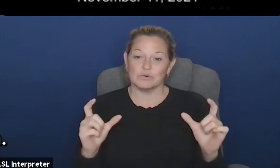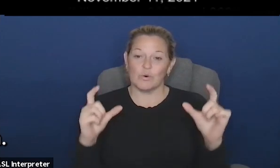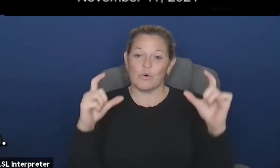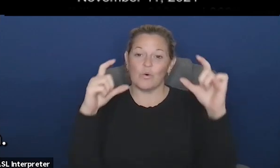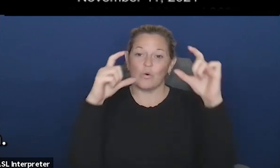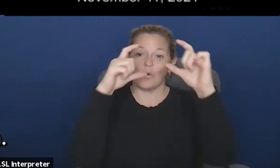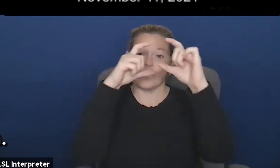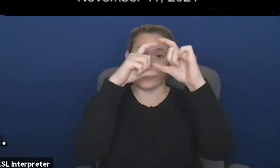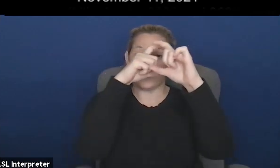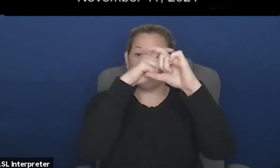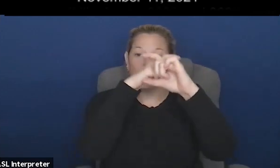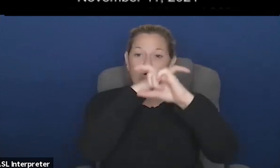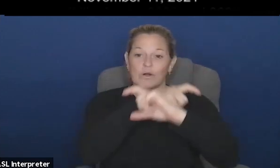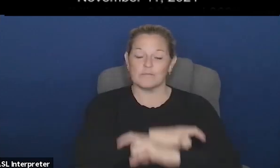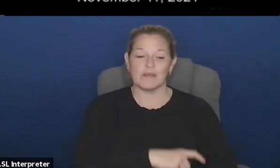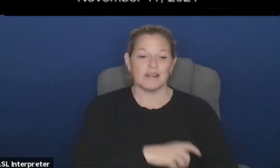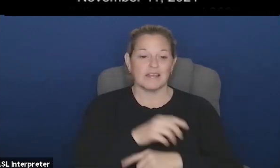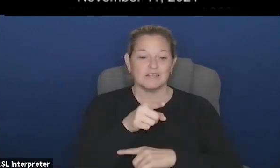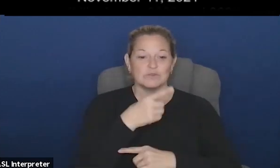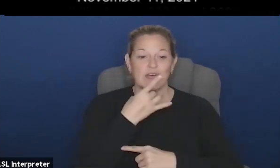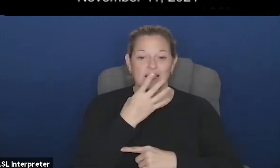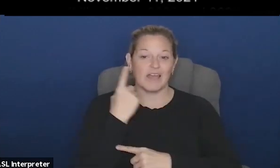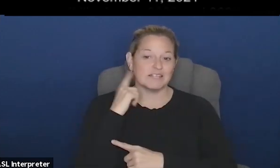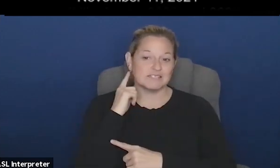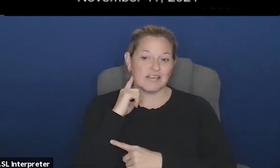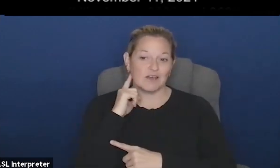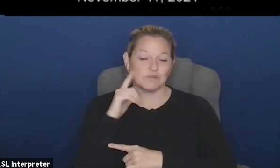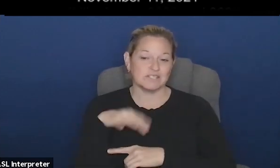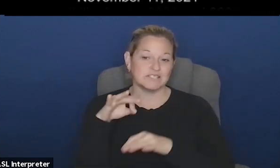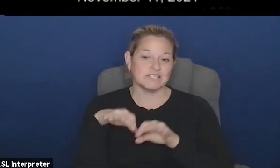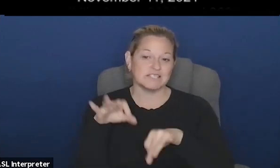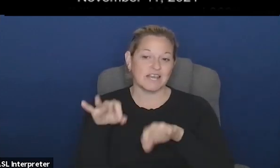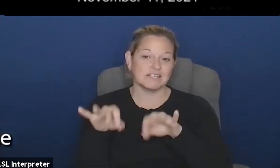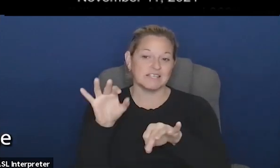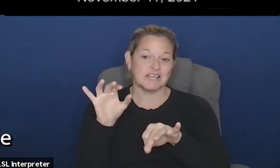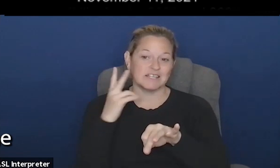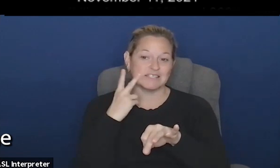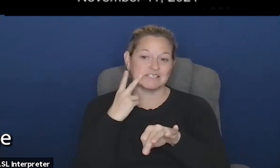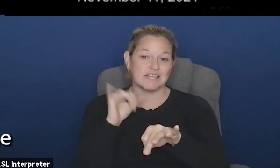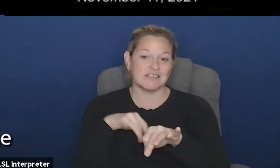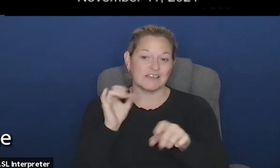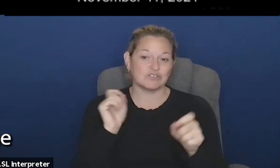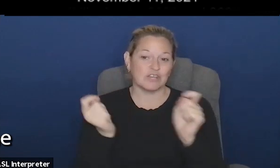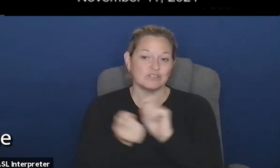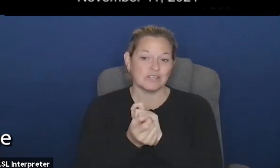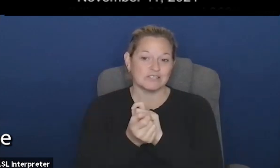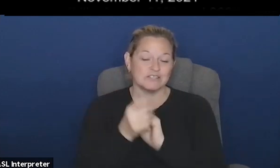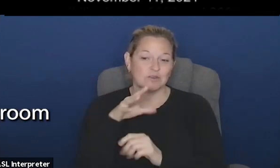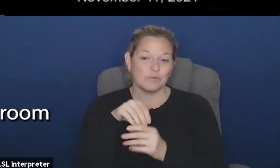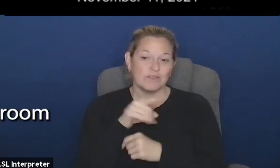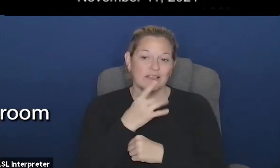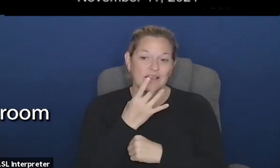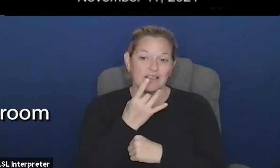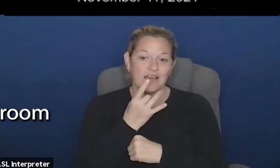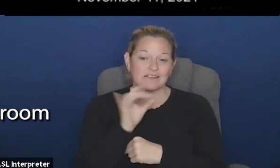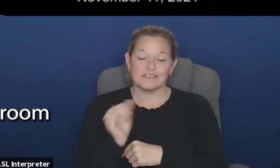and a bright light shining on them, and the light sound is detecting changes in light. And again, really just